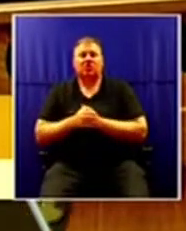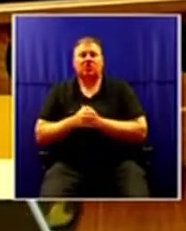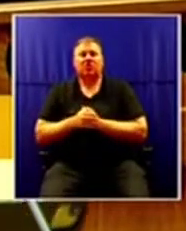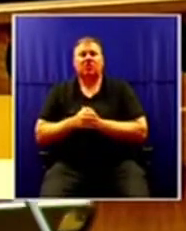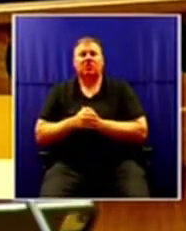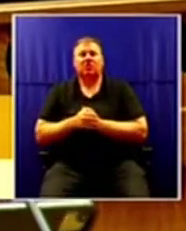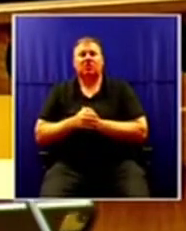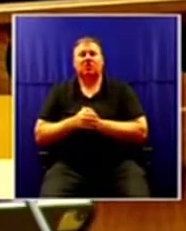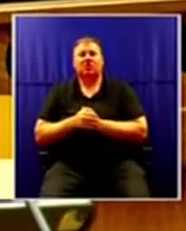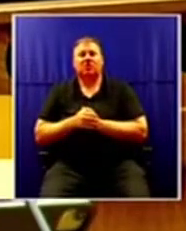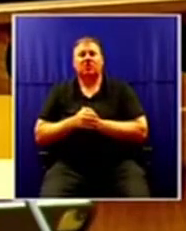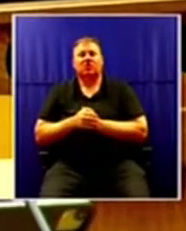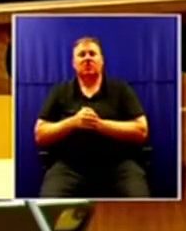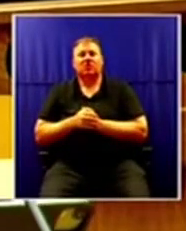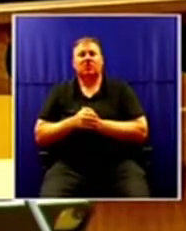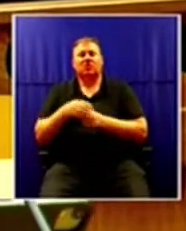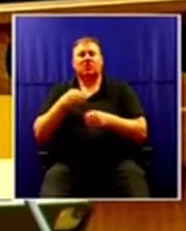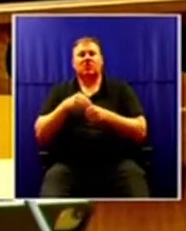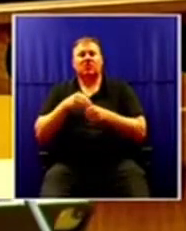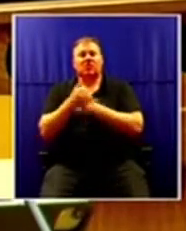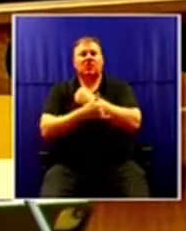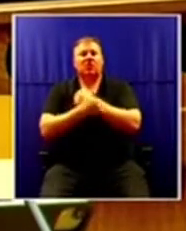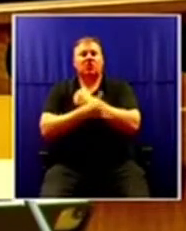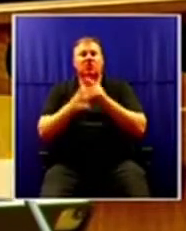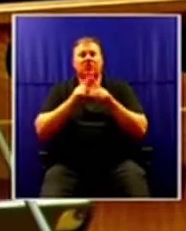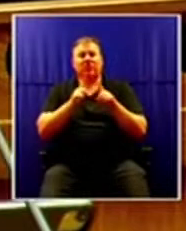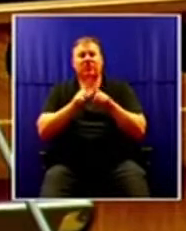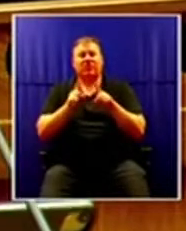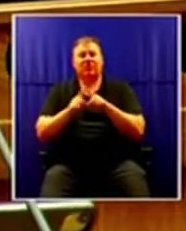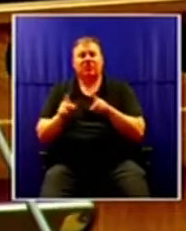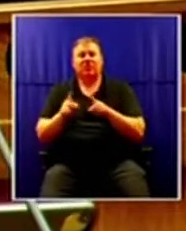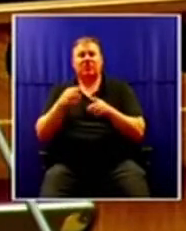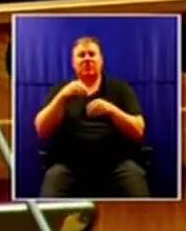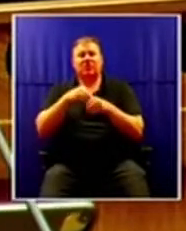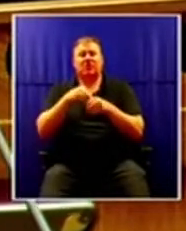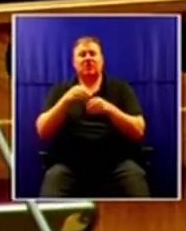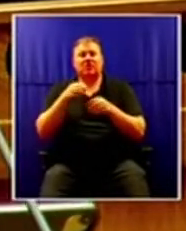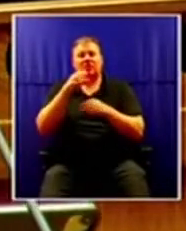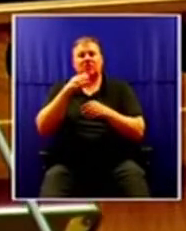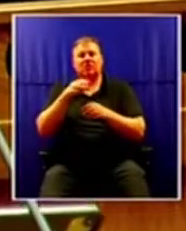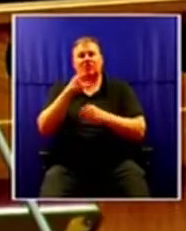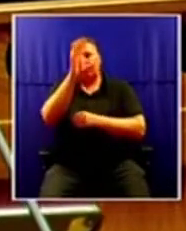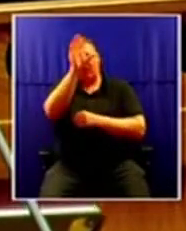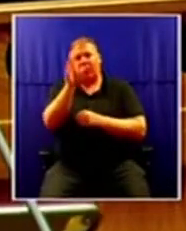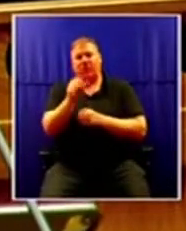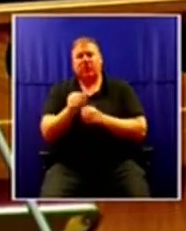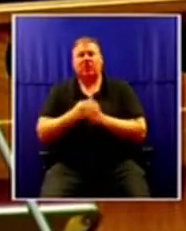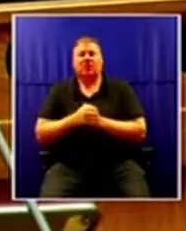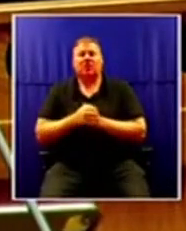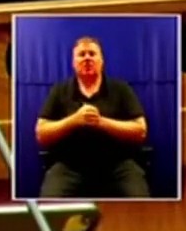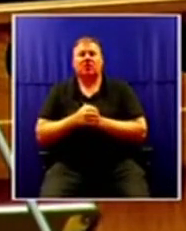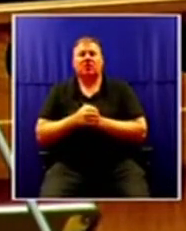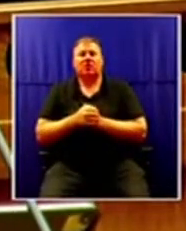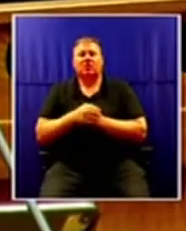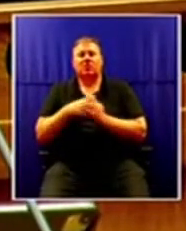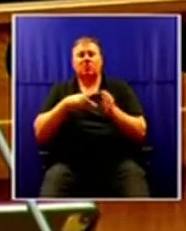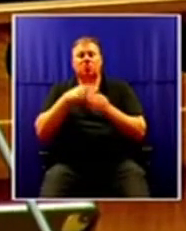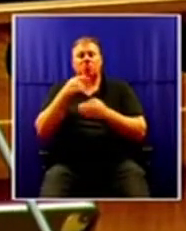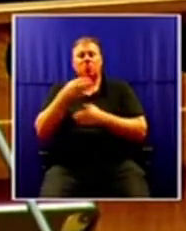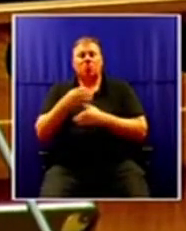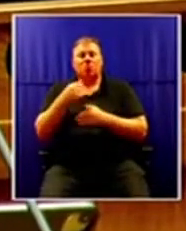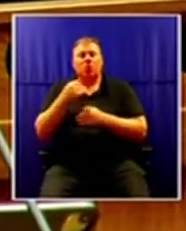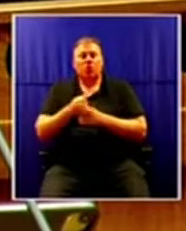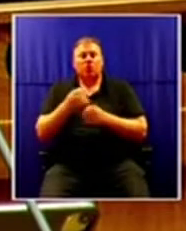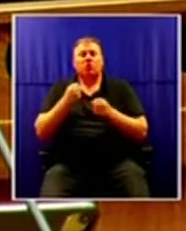a number of countries on our continent. The project opportunities have been identified in